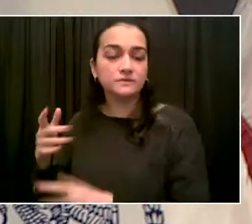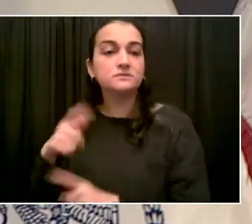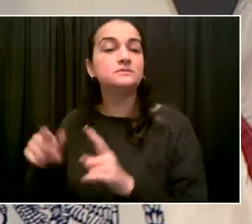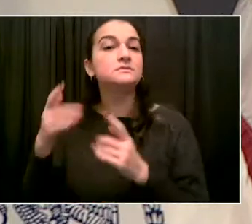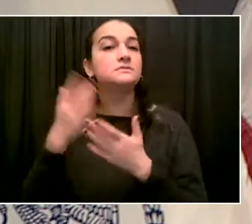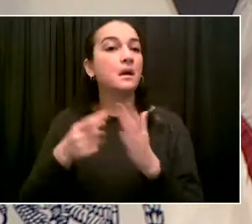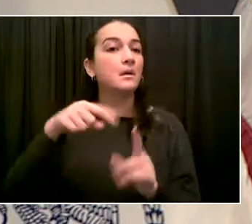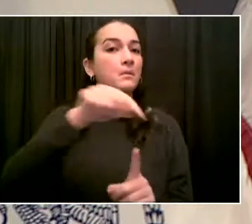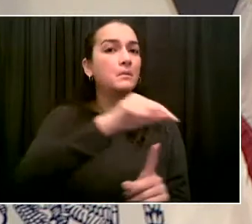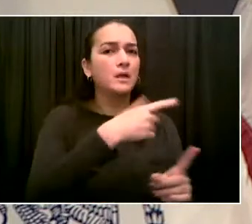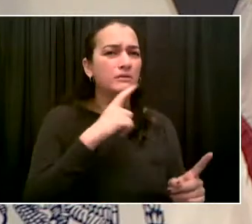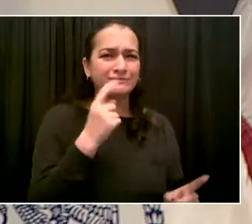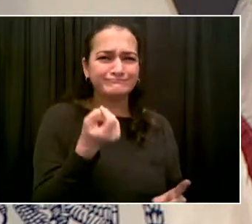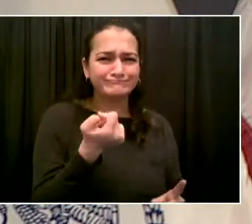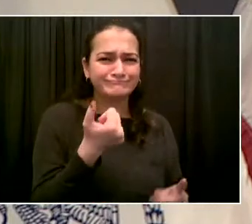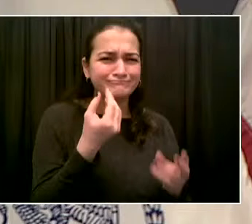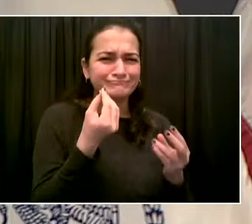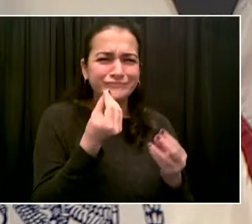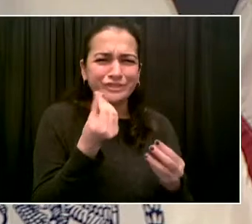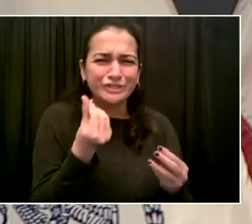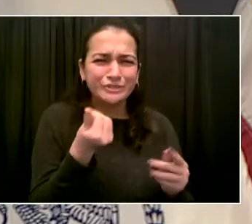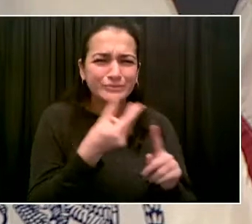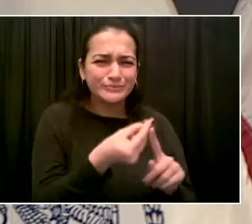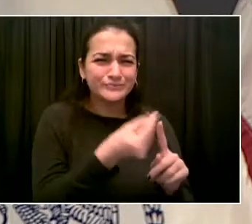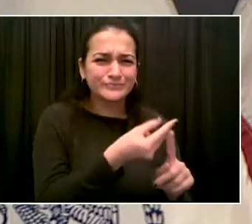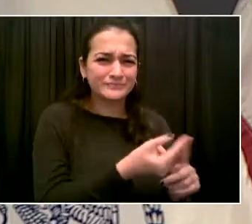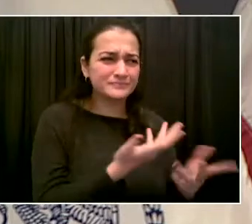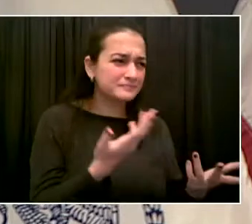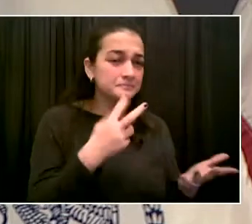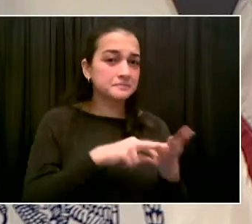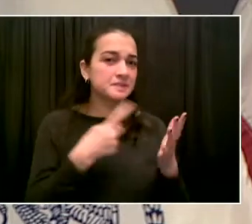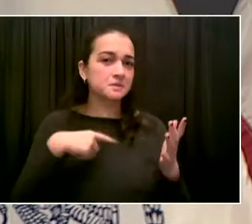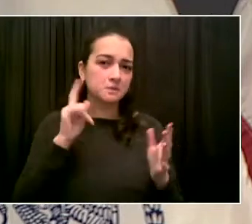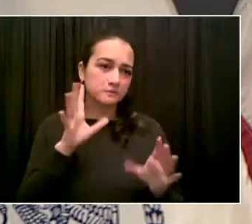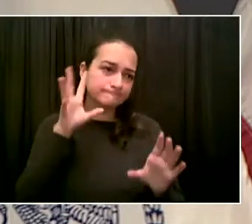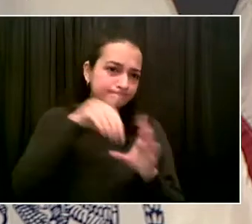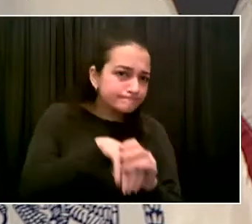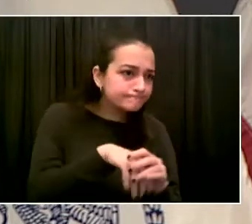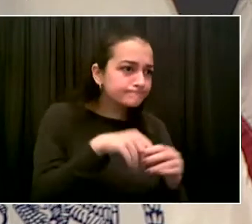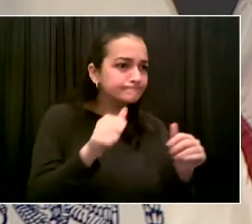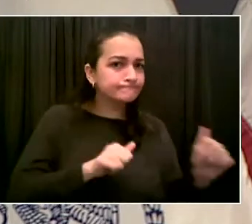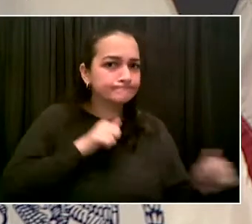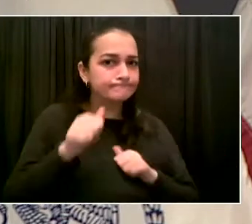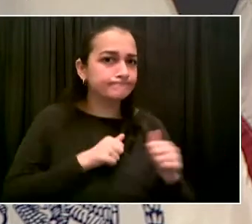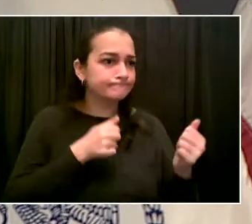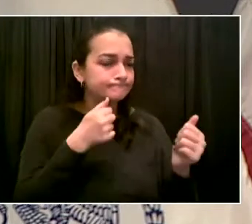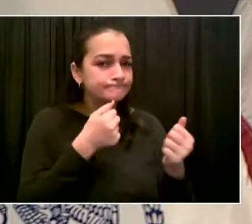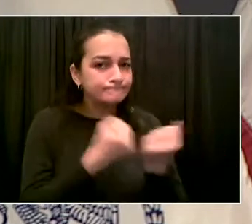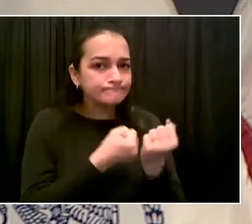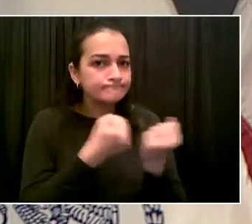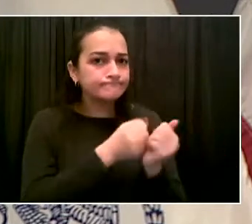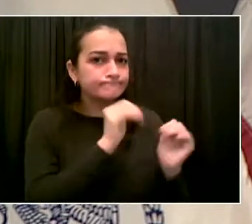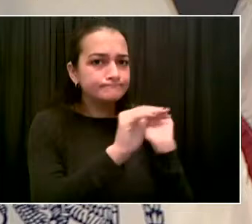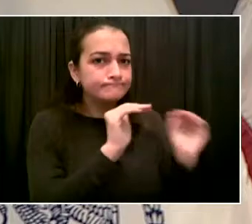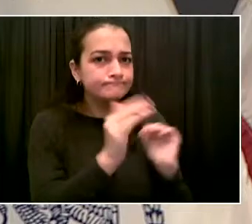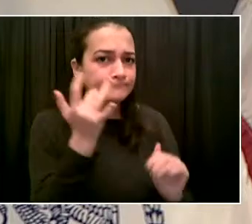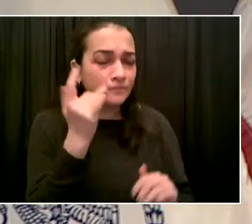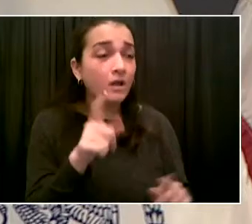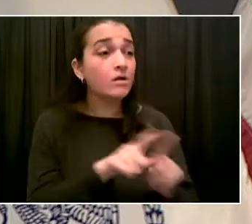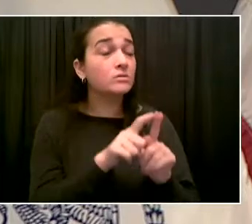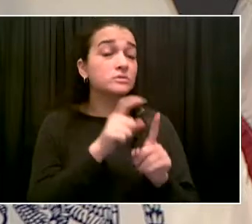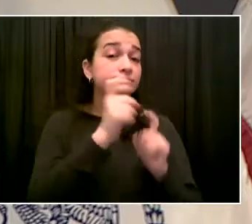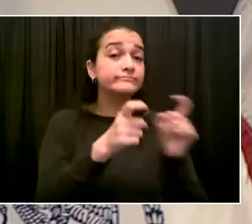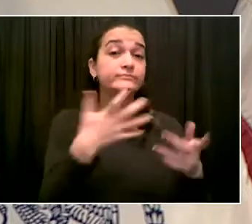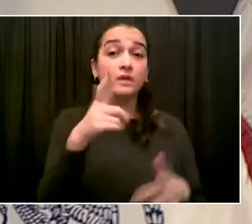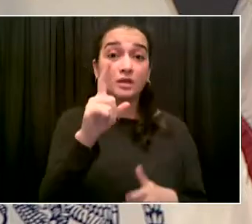we expect more New Yorkers to get vaccinated as part of the public employee mandate. So there's a lot of pieces still moving. I also think parents coming